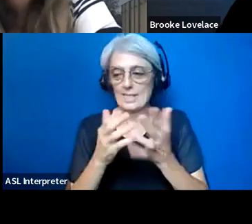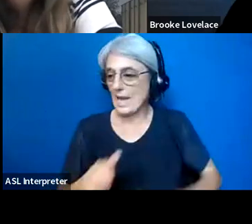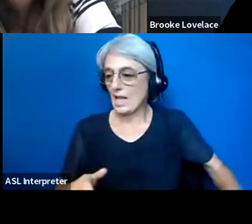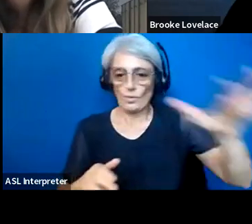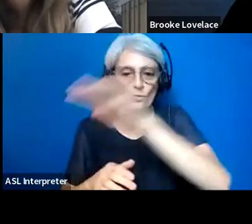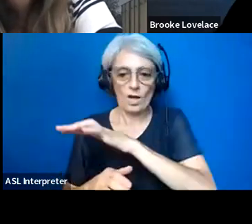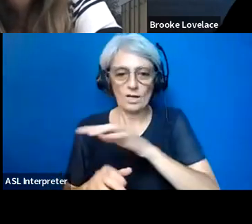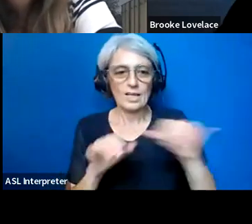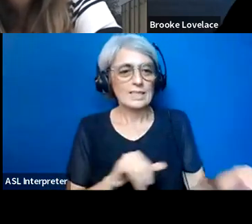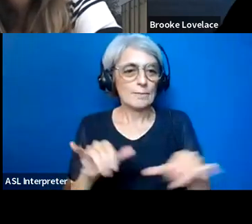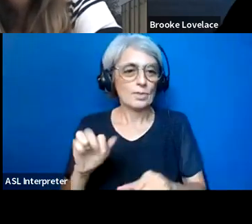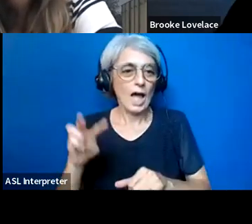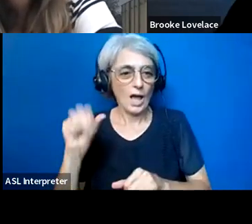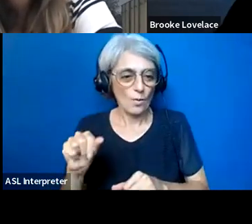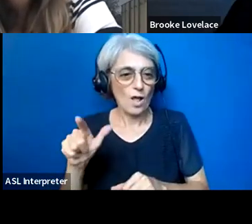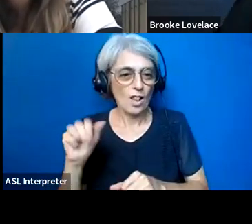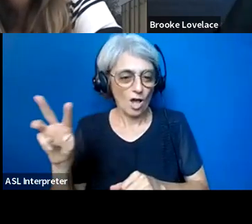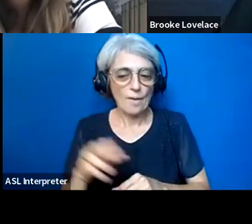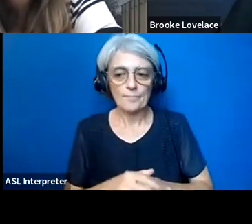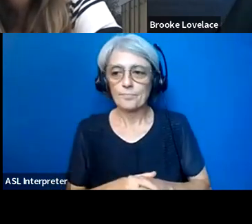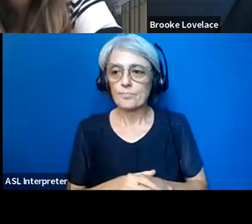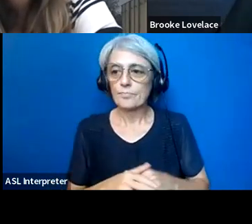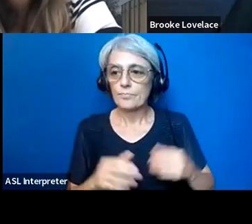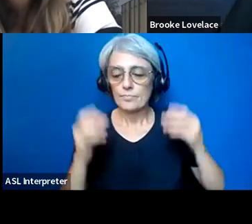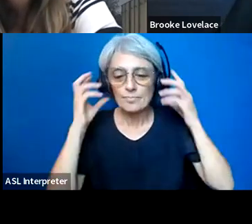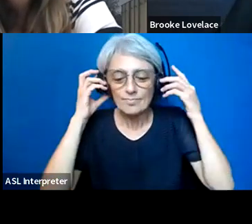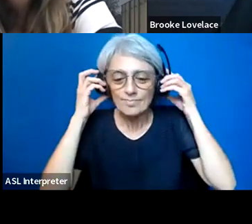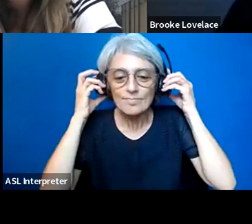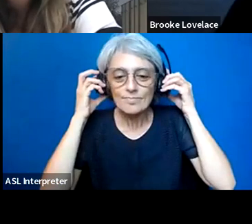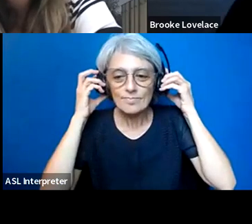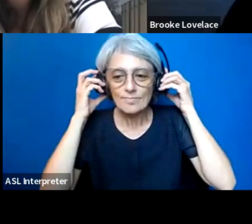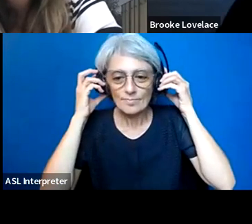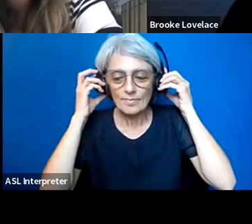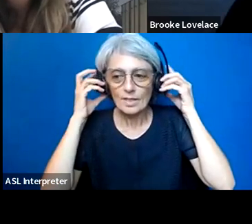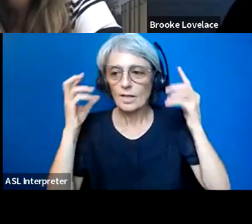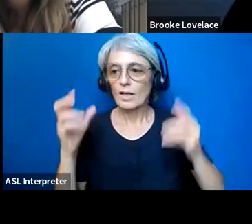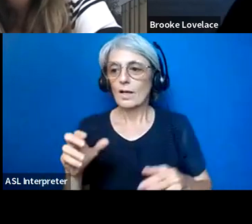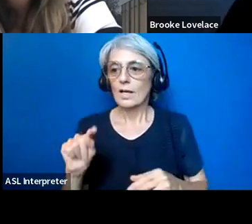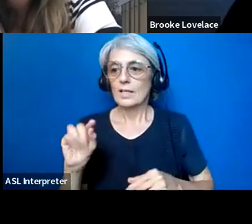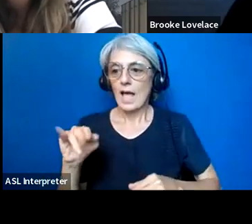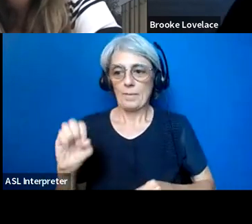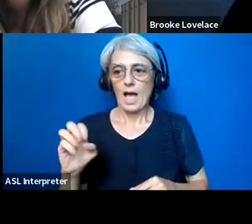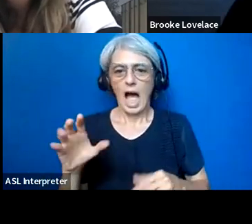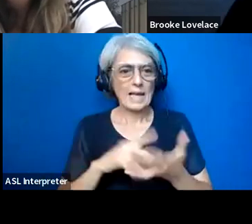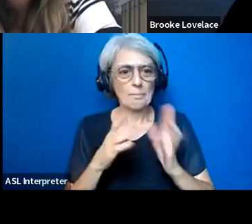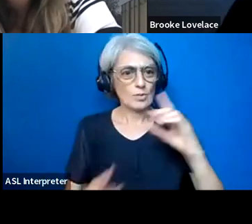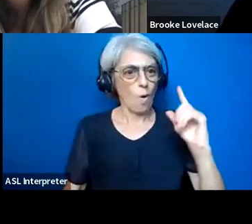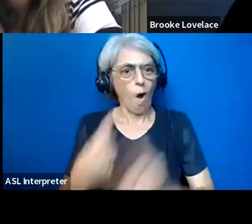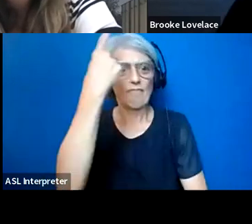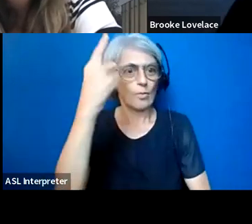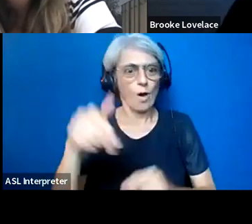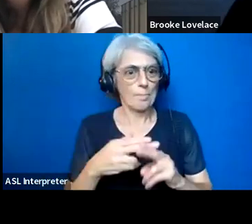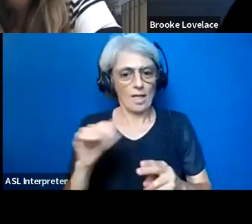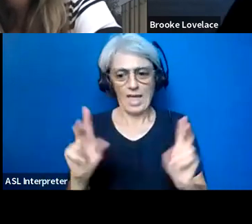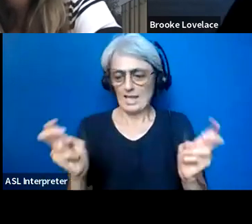Iowa law already does. Well, thank you. And I didn't mean to go off the wall of sort of our issues, but that just like hit me that, oh man, that's a big